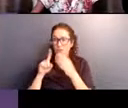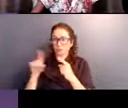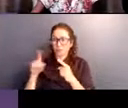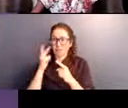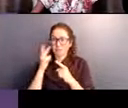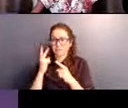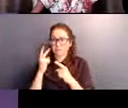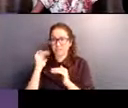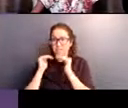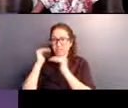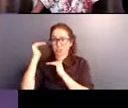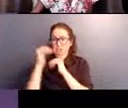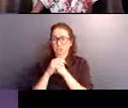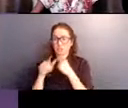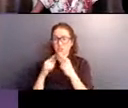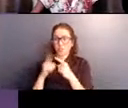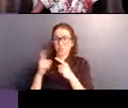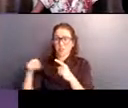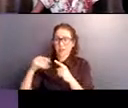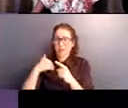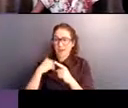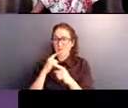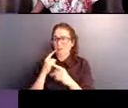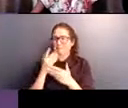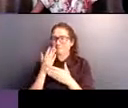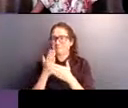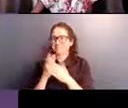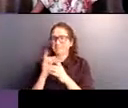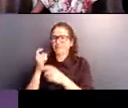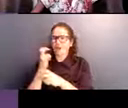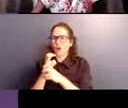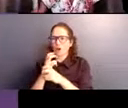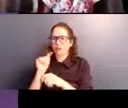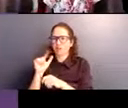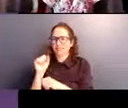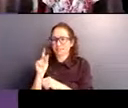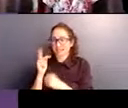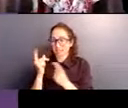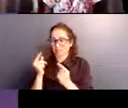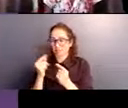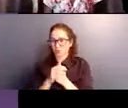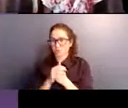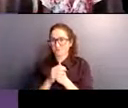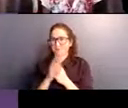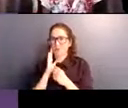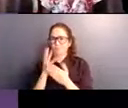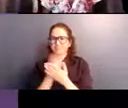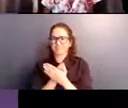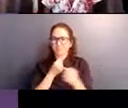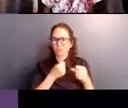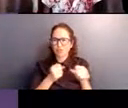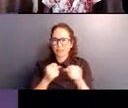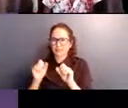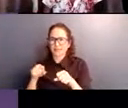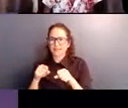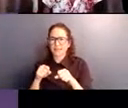adults, as they're given difficult tasks to do, that they compensate, they use strategies to compensate,